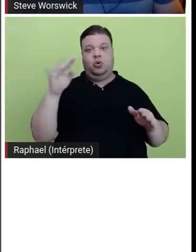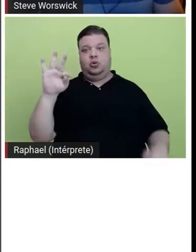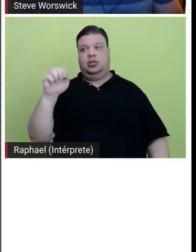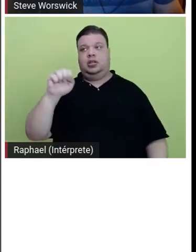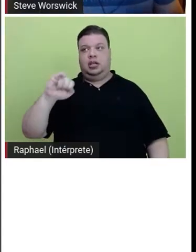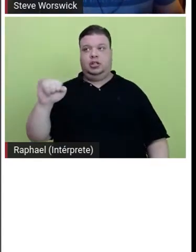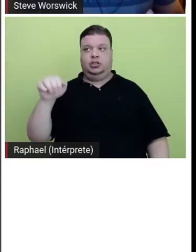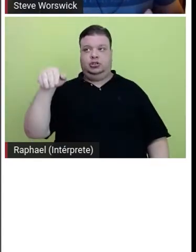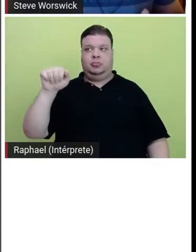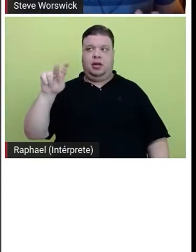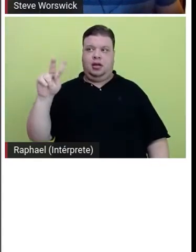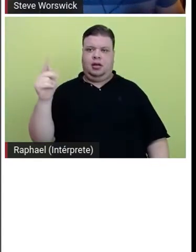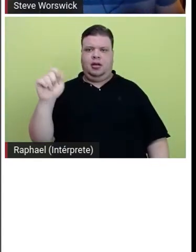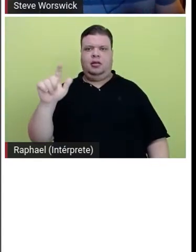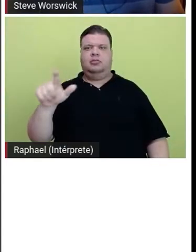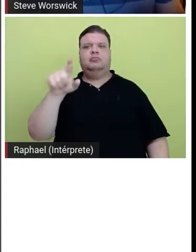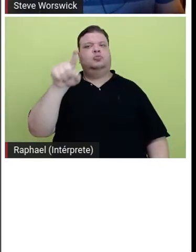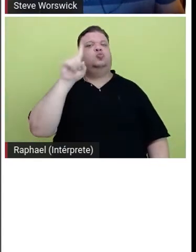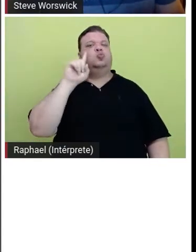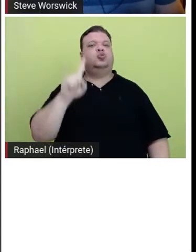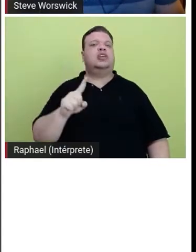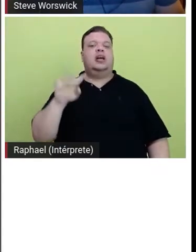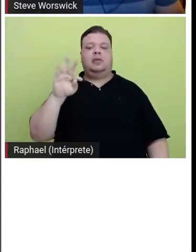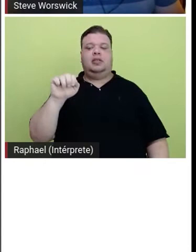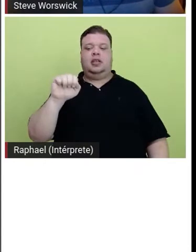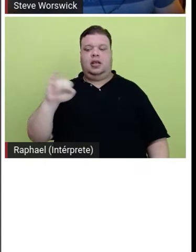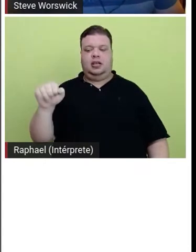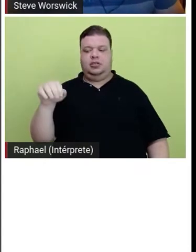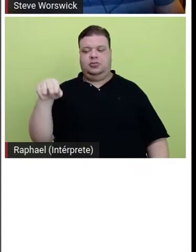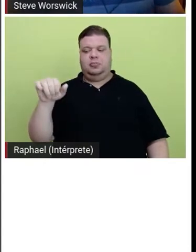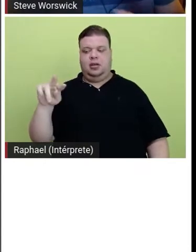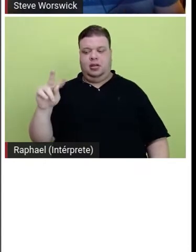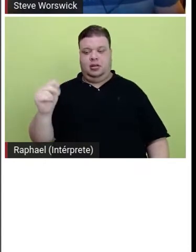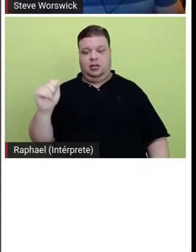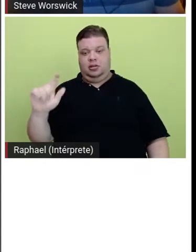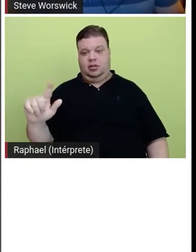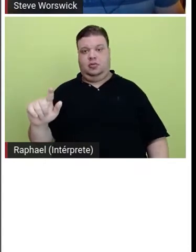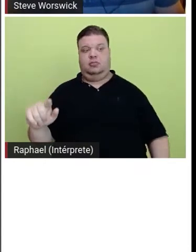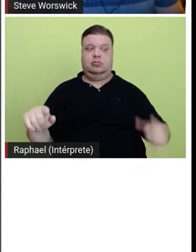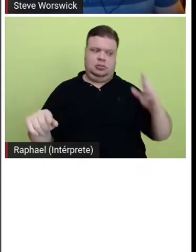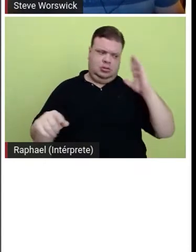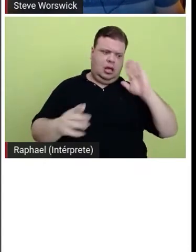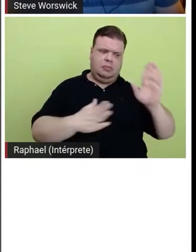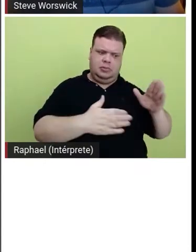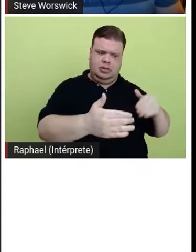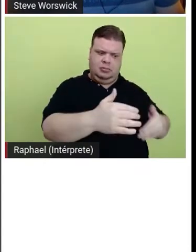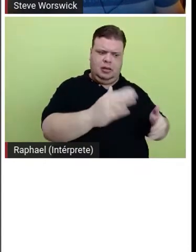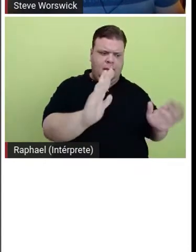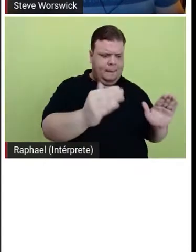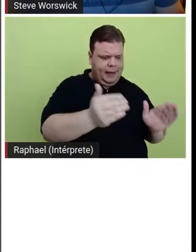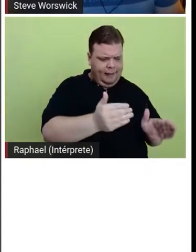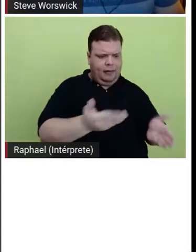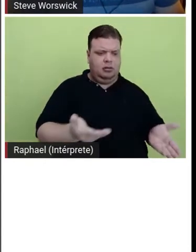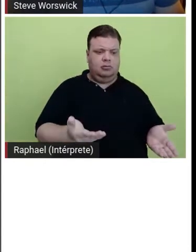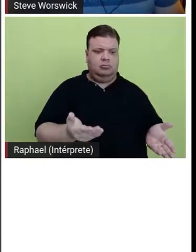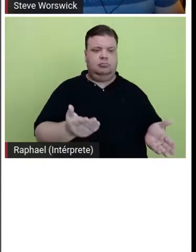Now, that's correct in this case. It doesn't always work, but it's better than a 50-50 guess.